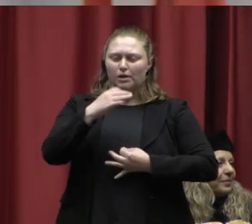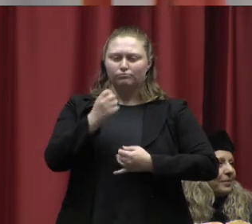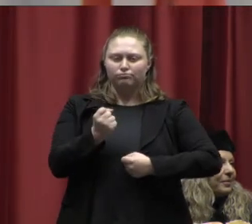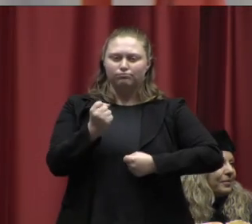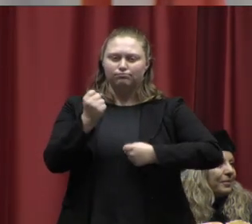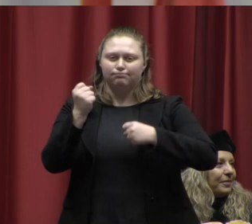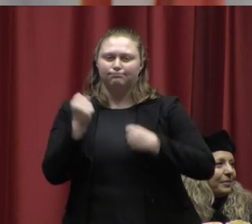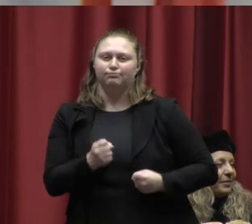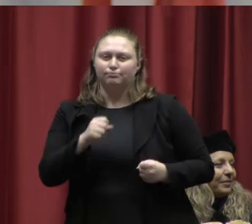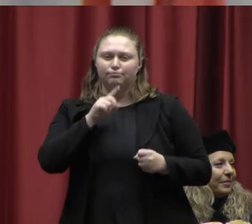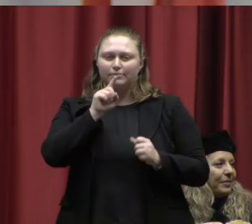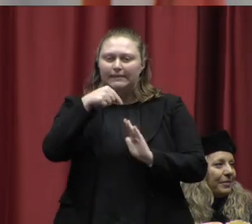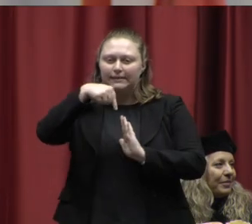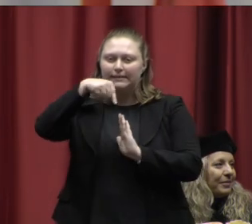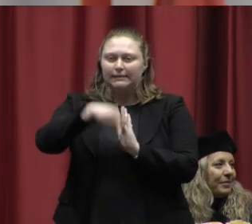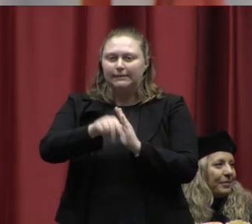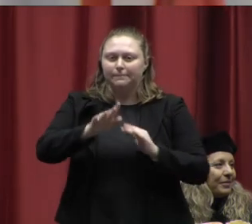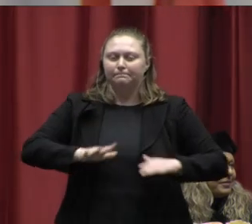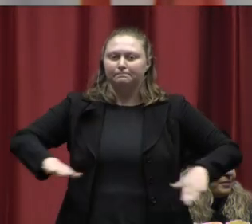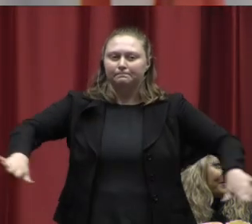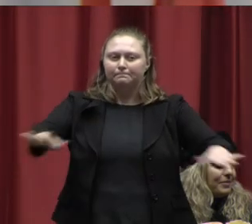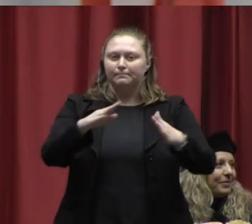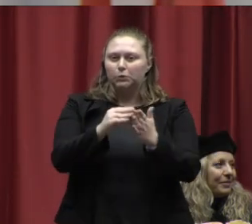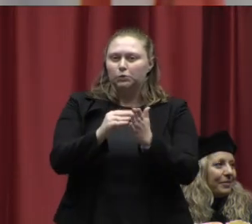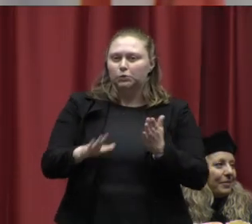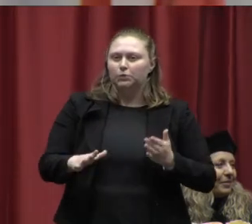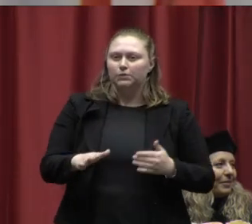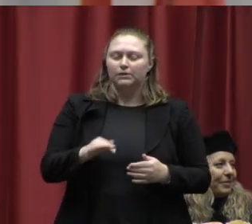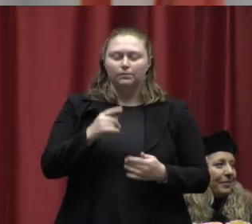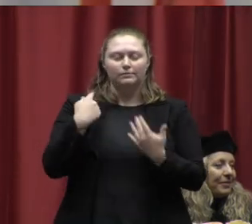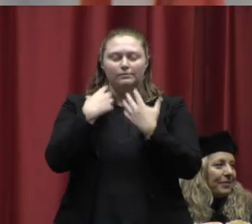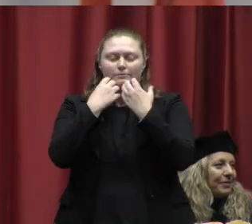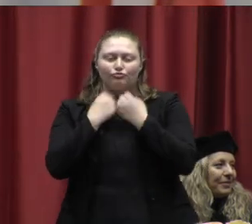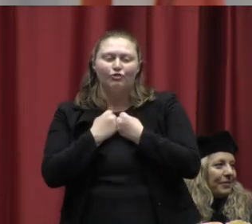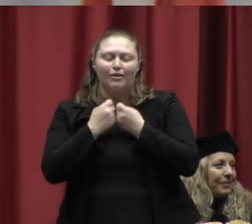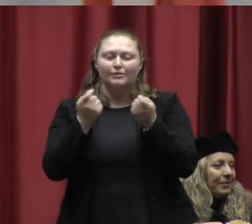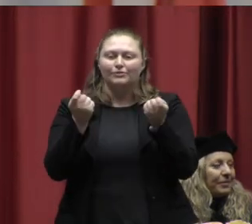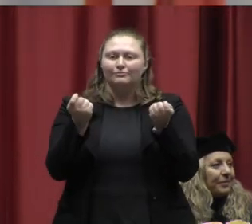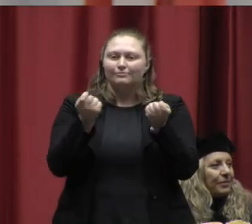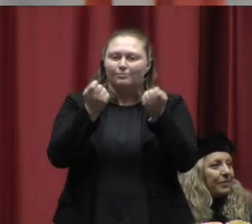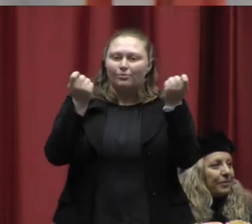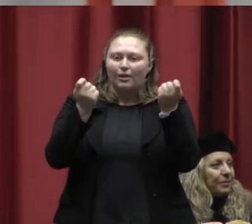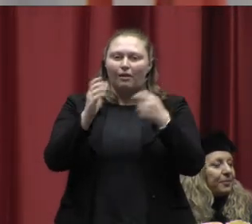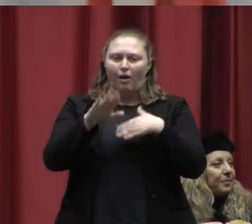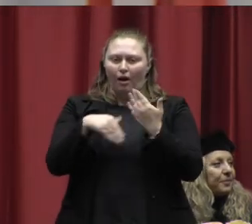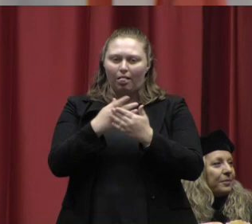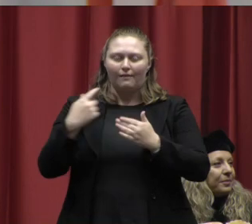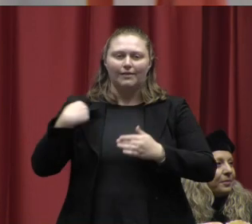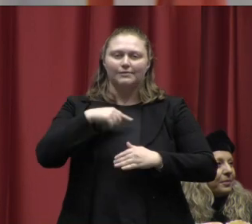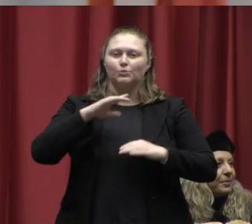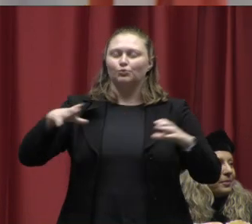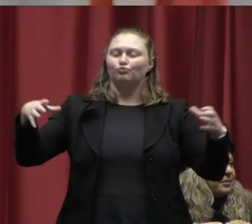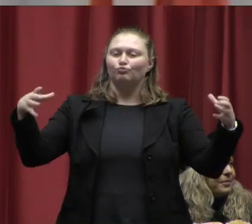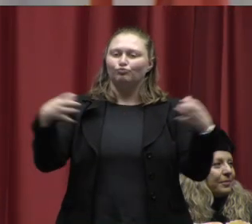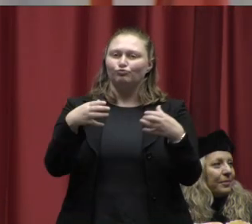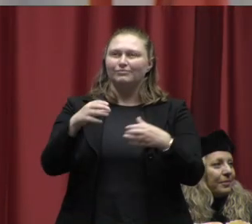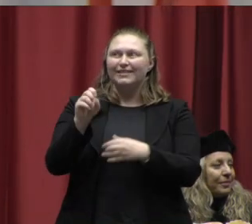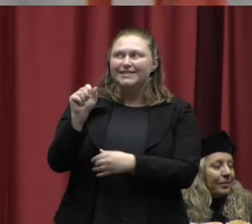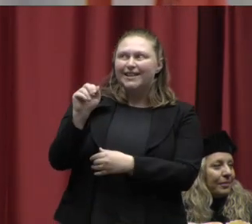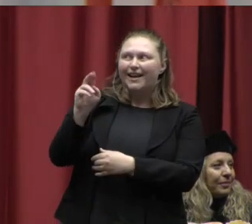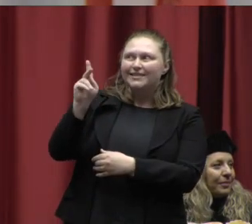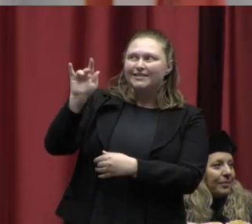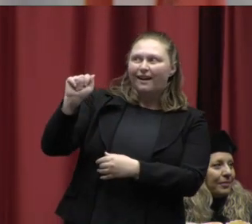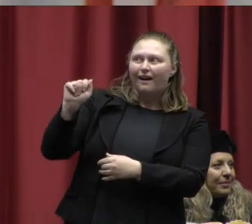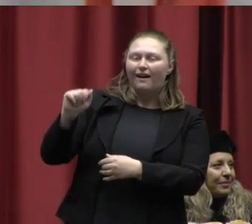deep within the students' souls. In cherry and silver, we all unite. The Sandias and Rio